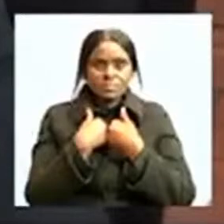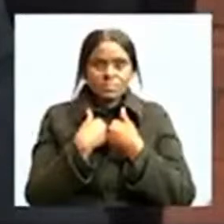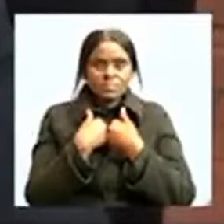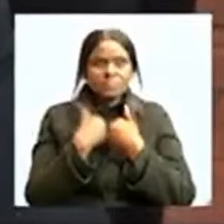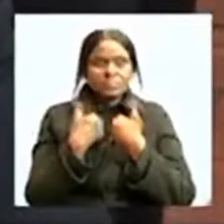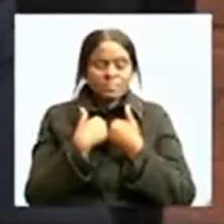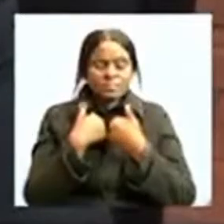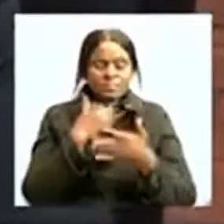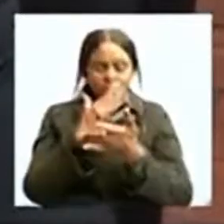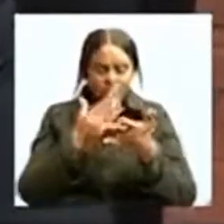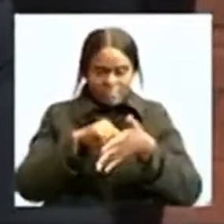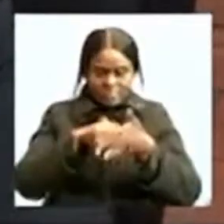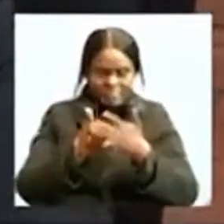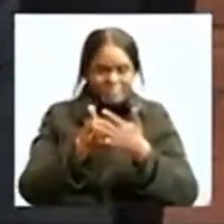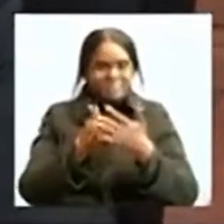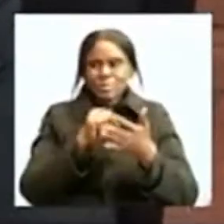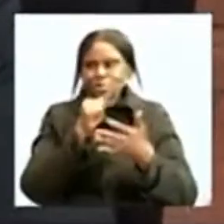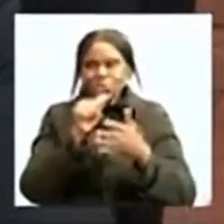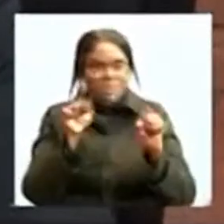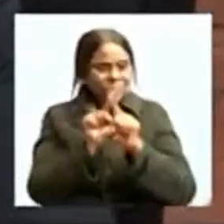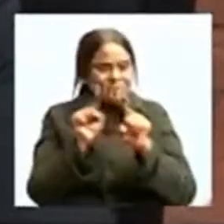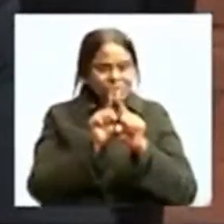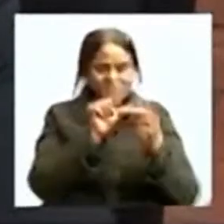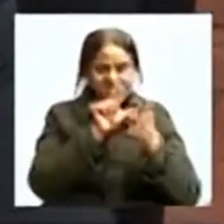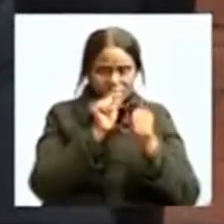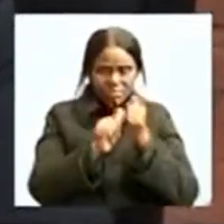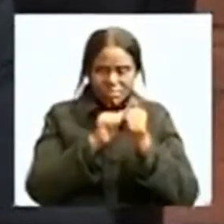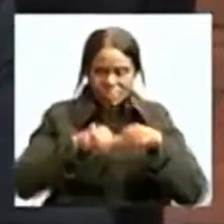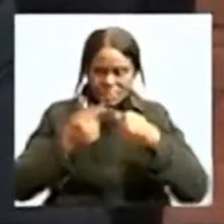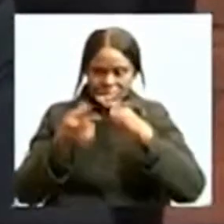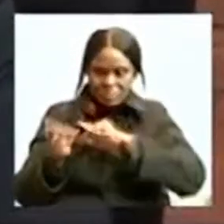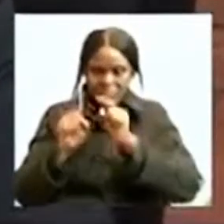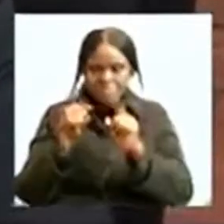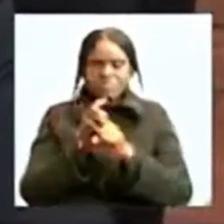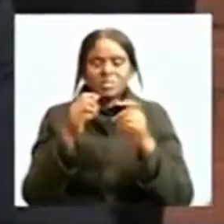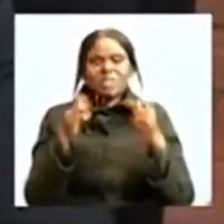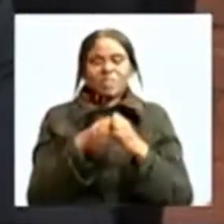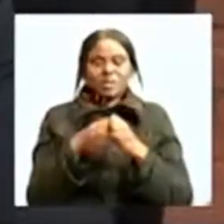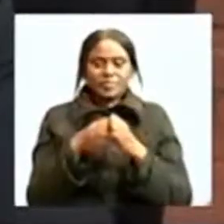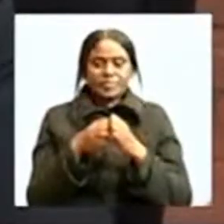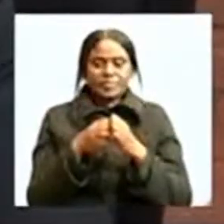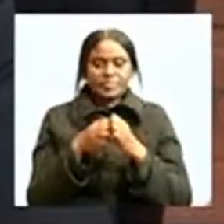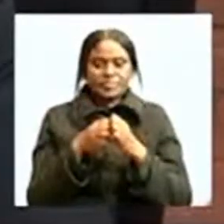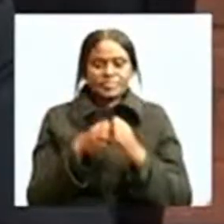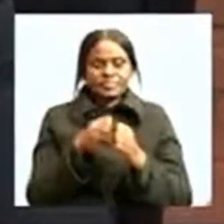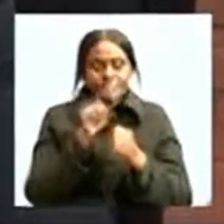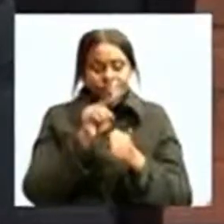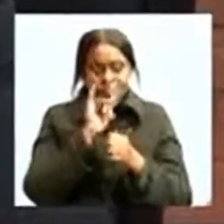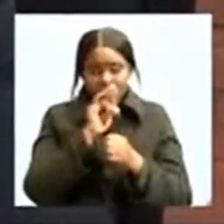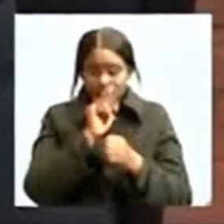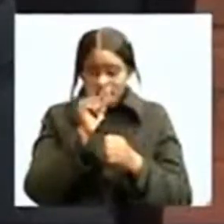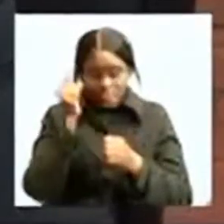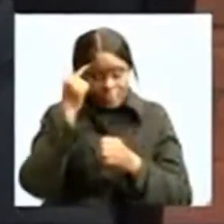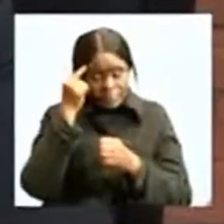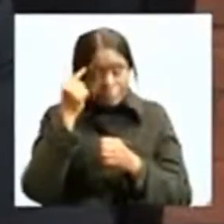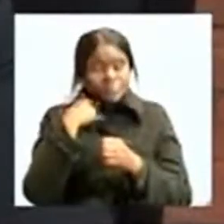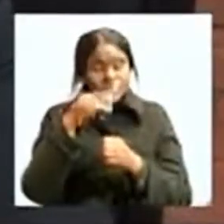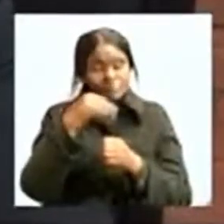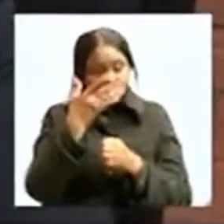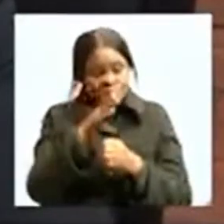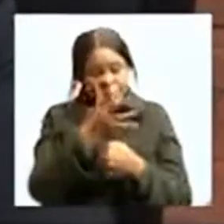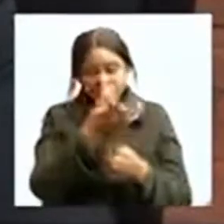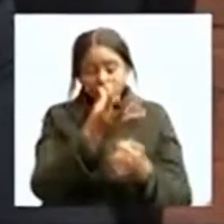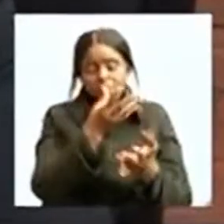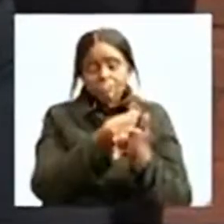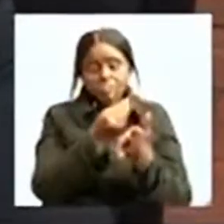they are somehow relaxed. They are not like the loans which we get from the bank. Despite that, the government has given this